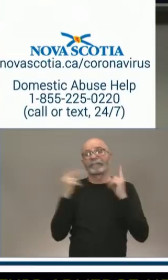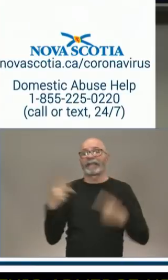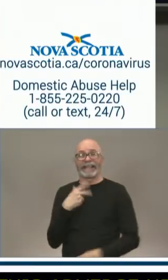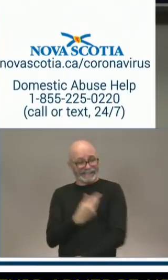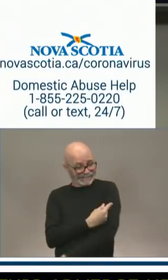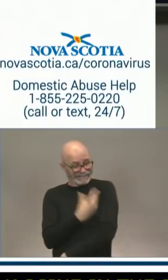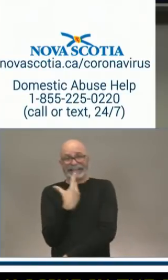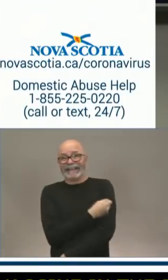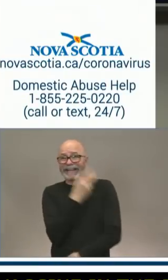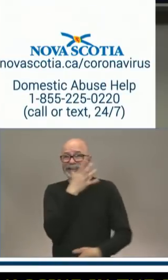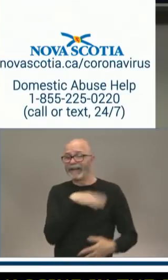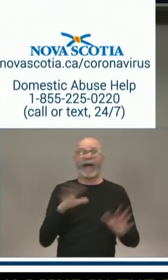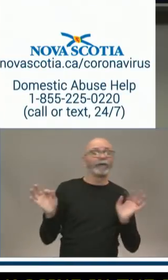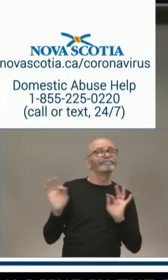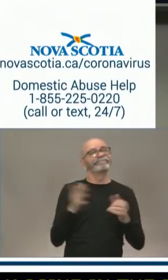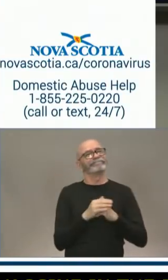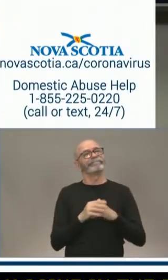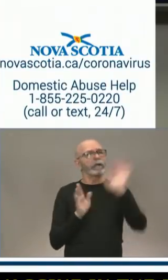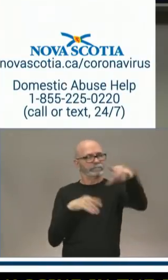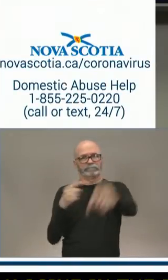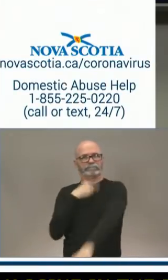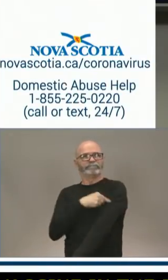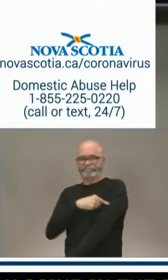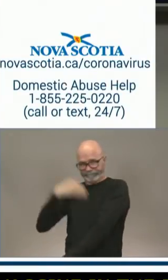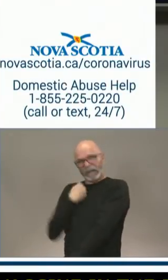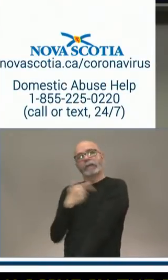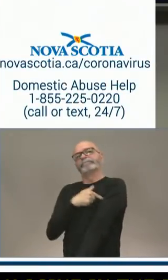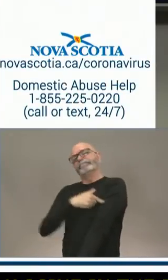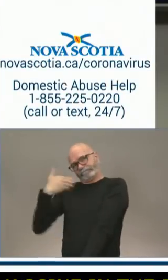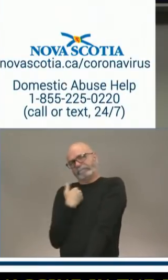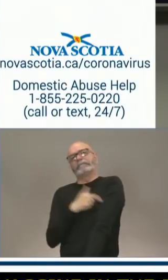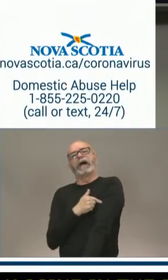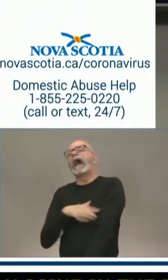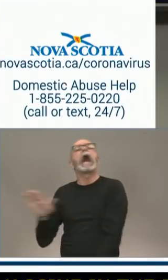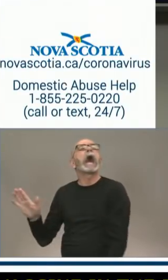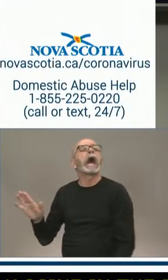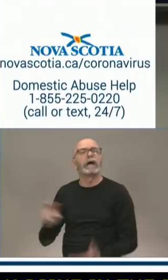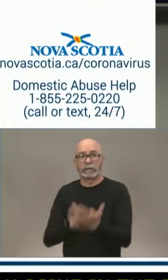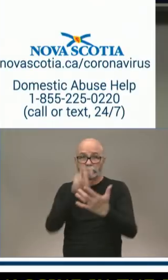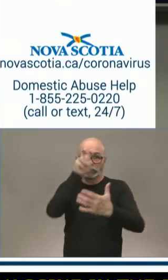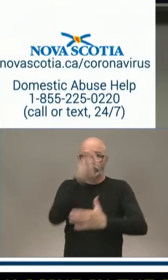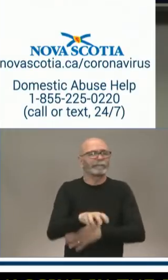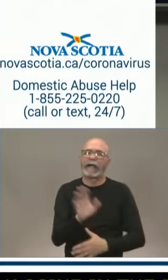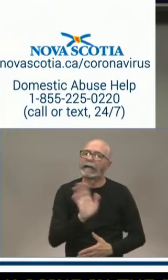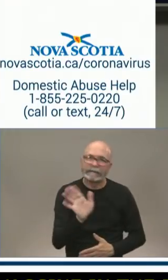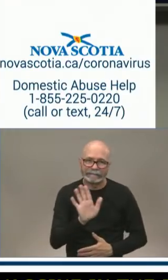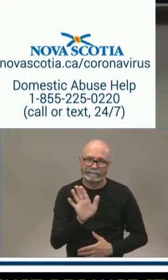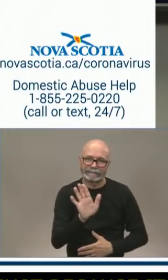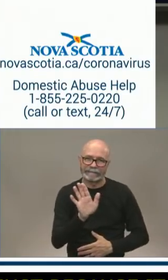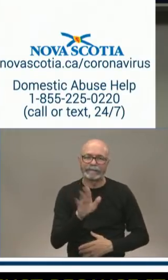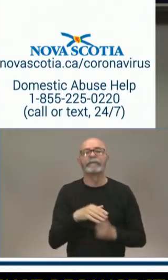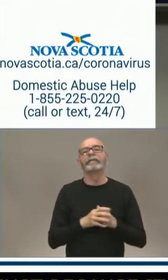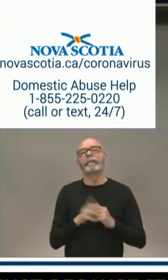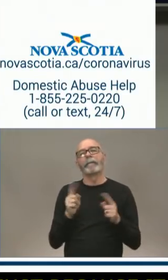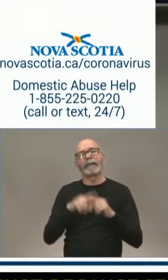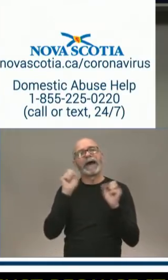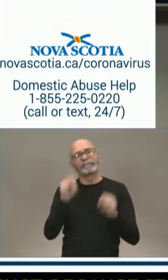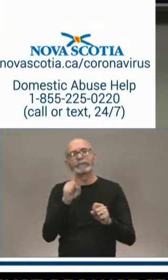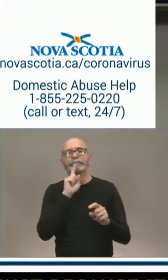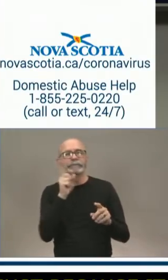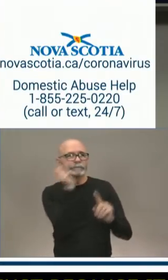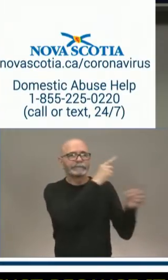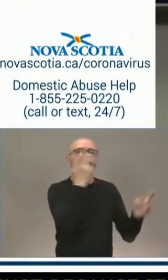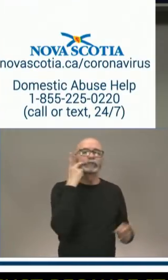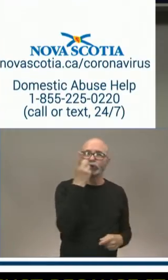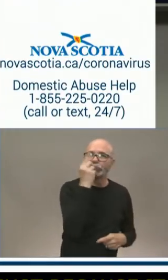means that it was caused by the vaccine. So that's the process, starting from reporting to going to see a healthcare provider and how that